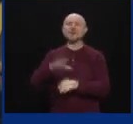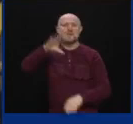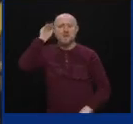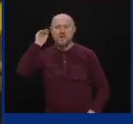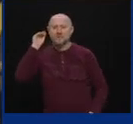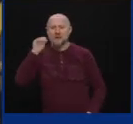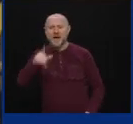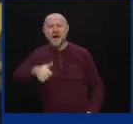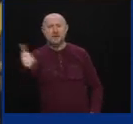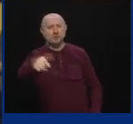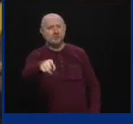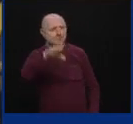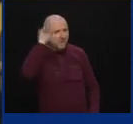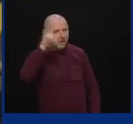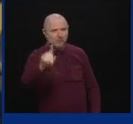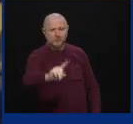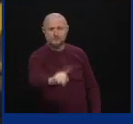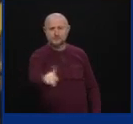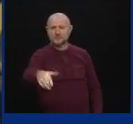Sorry about that.